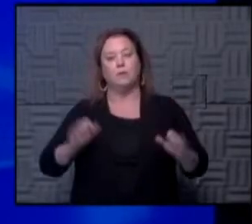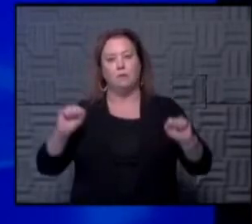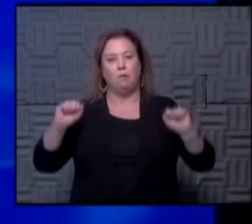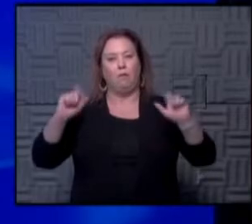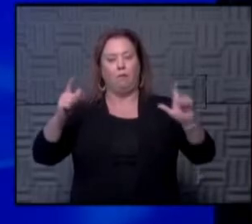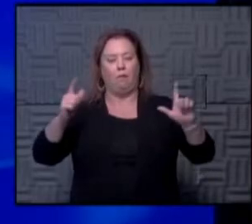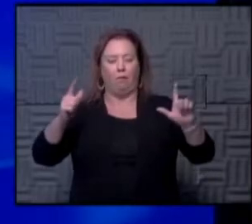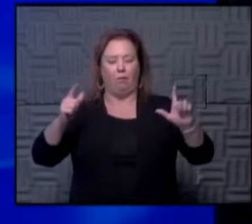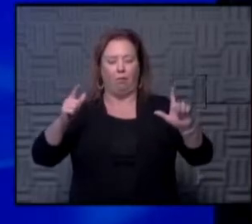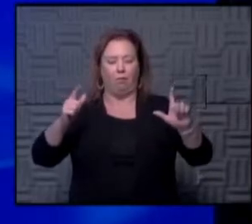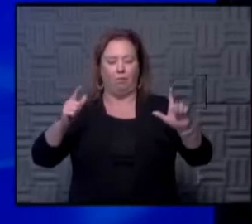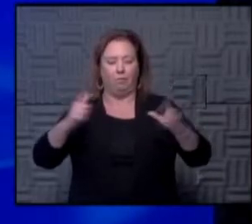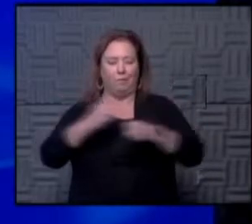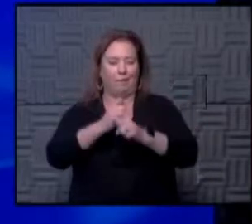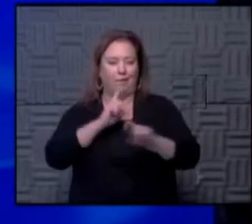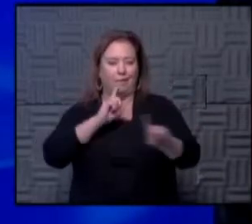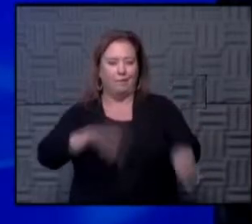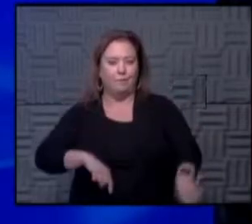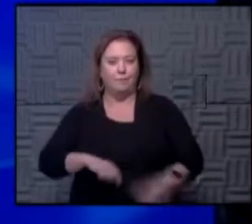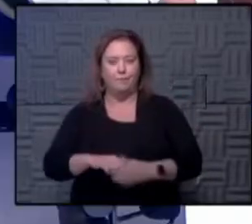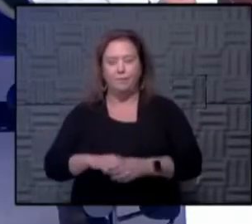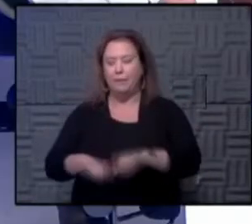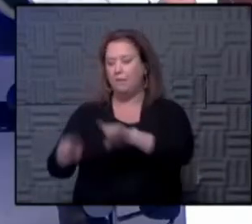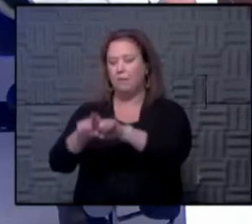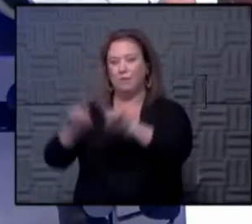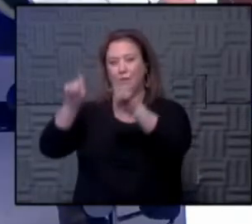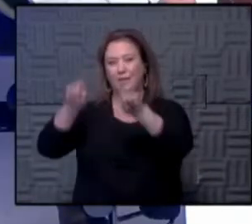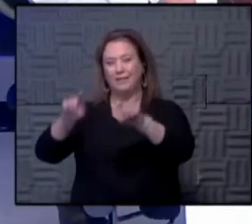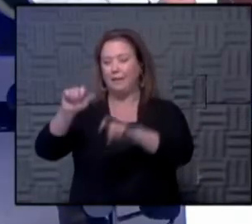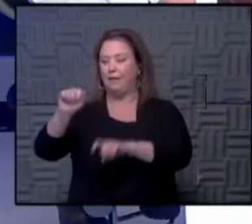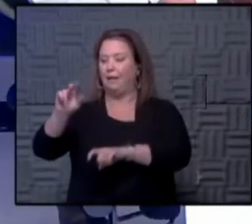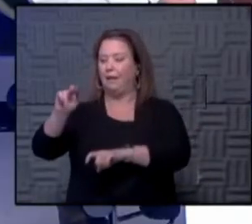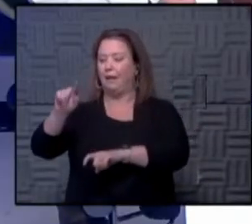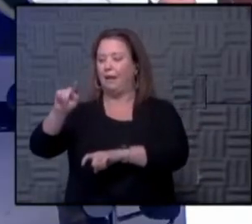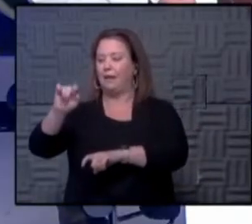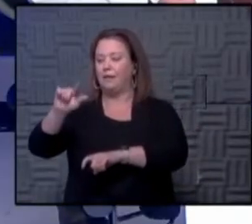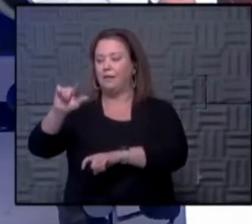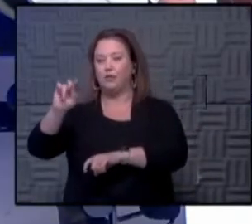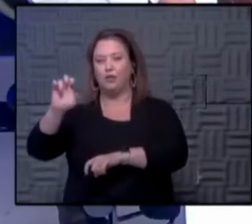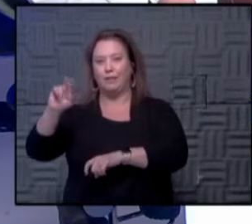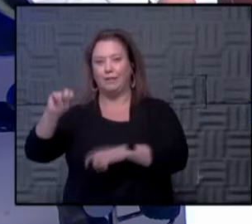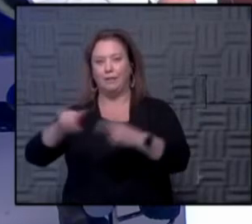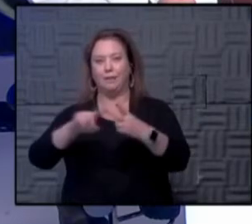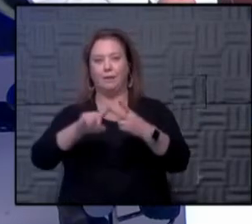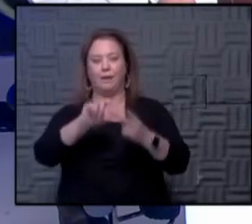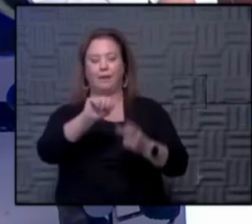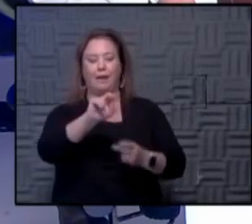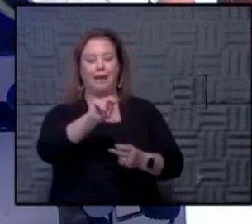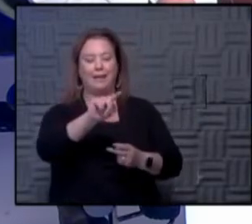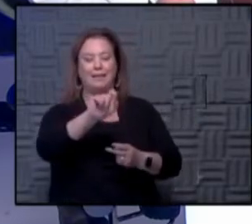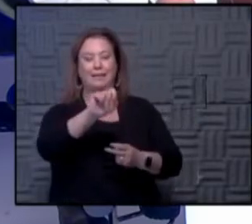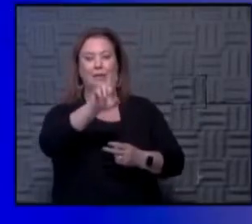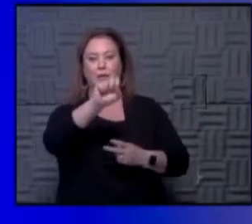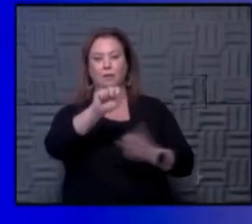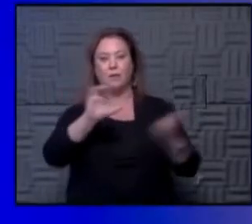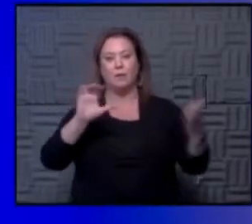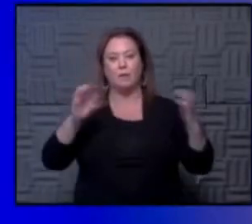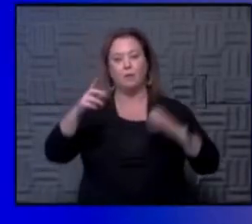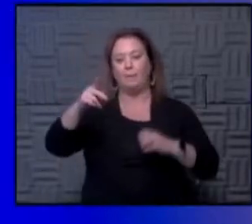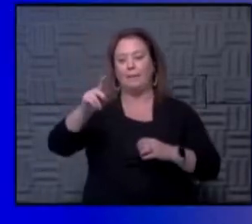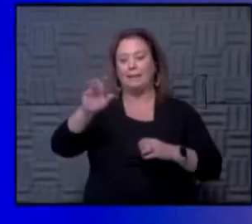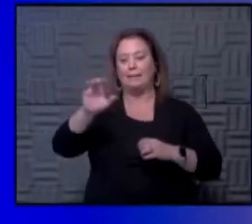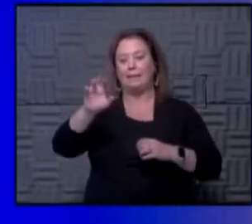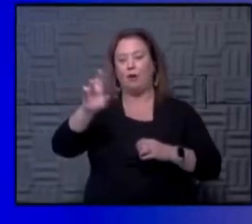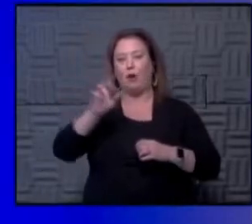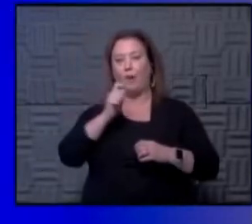into forming an answer. And I think it depends what test too. If it's an antigen test or anterior nares as opposed to a PCR test